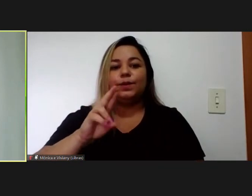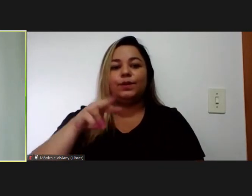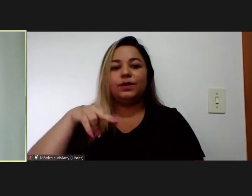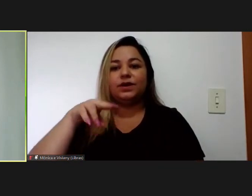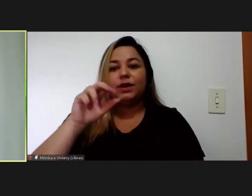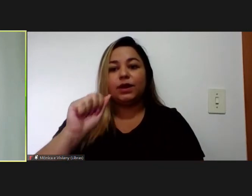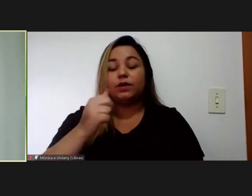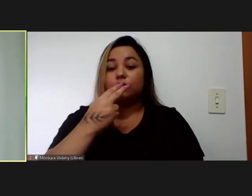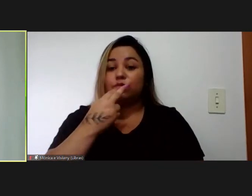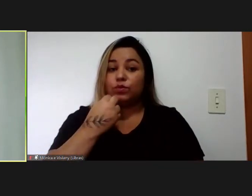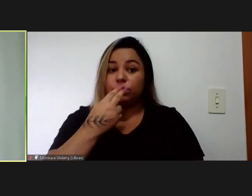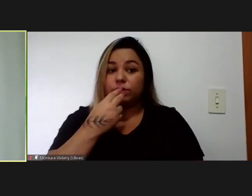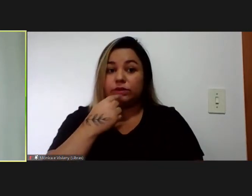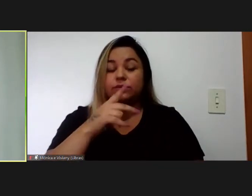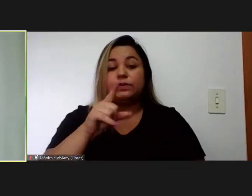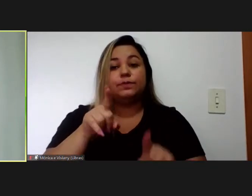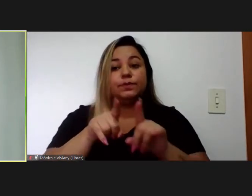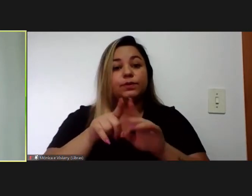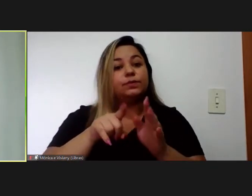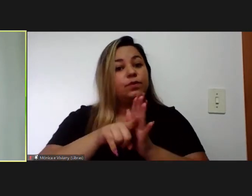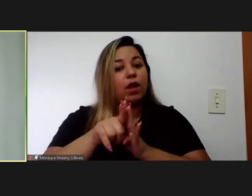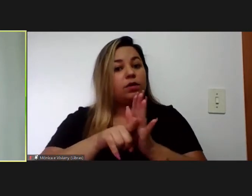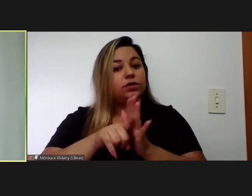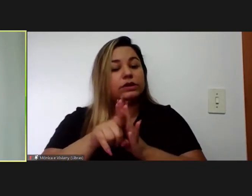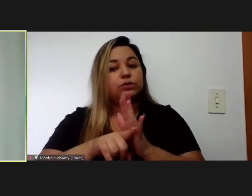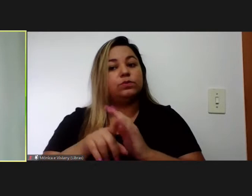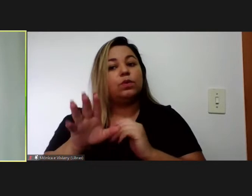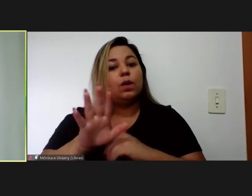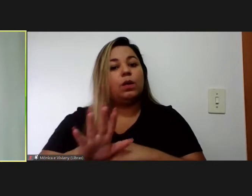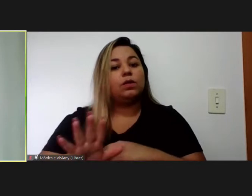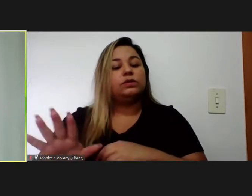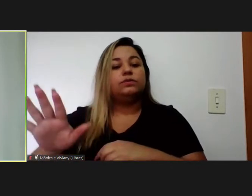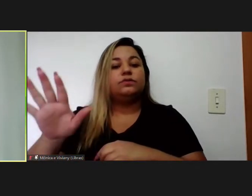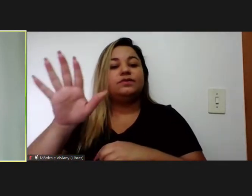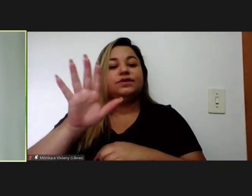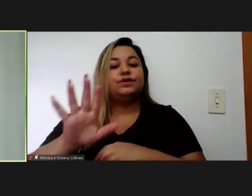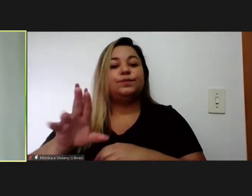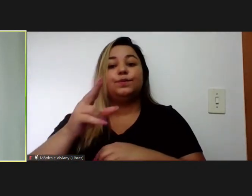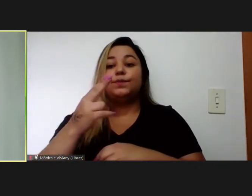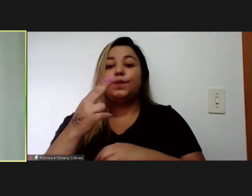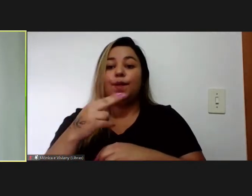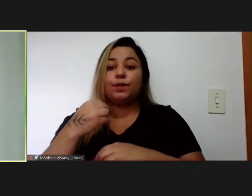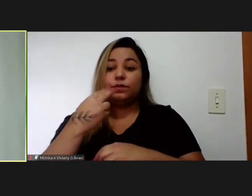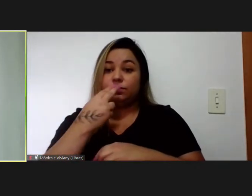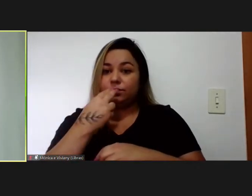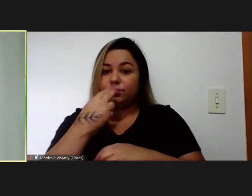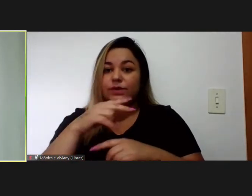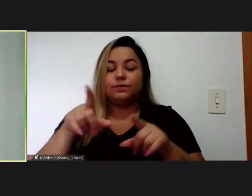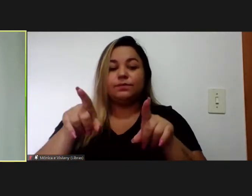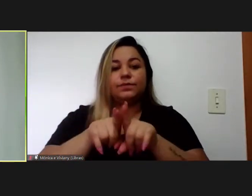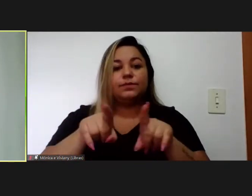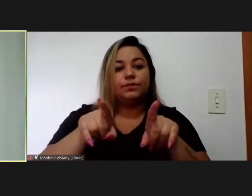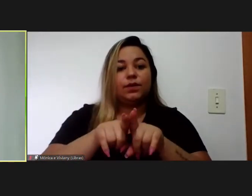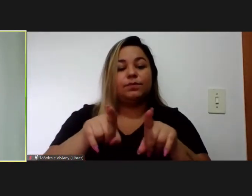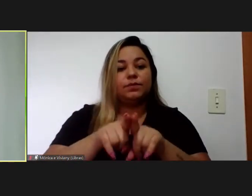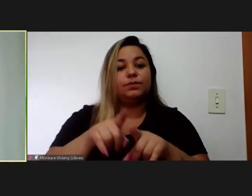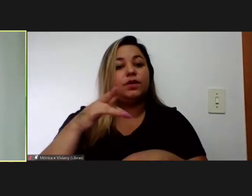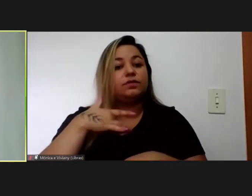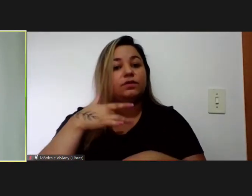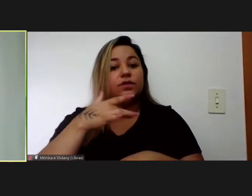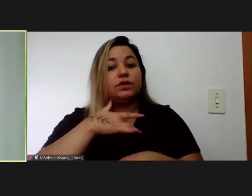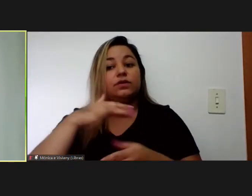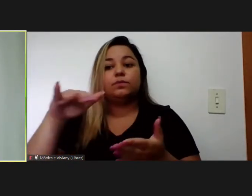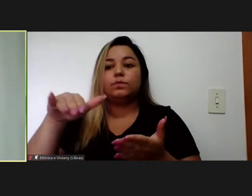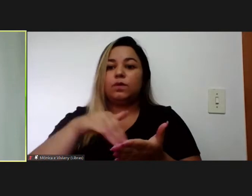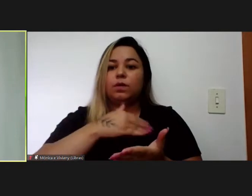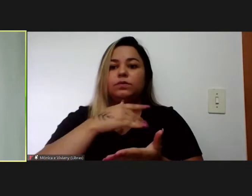Lorena Chaves. I am a dietitian and consultant from the General Coordination of Food and Nutrition from the Department